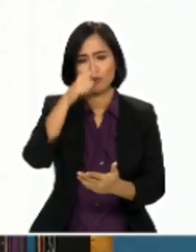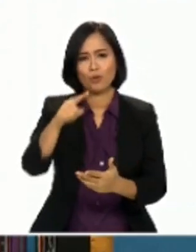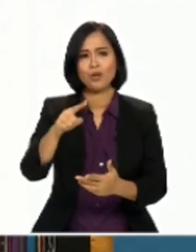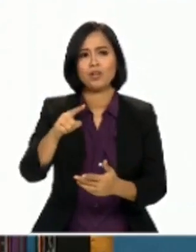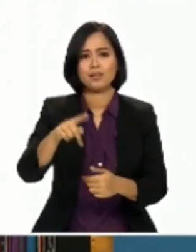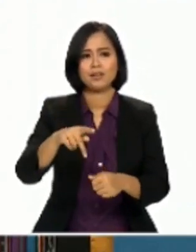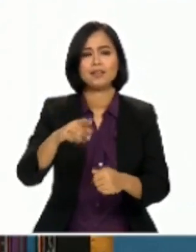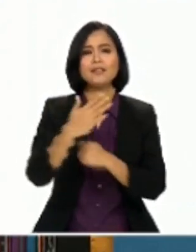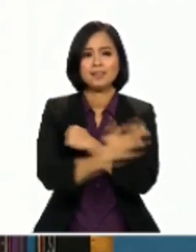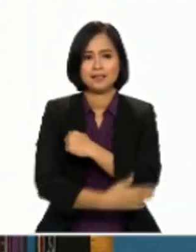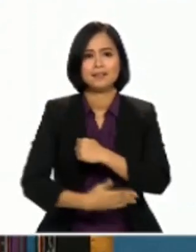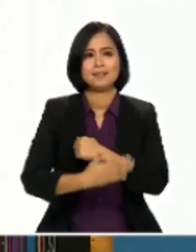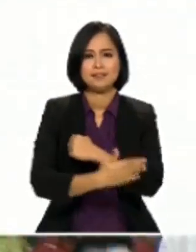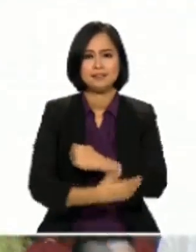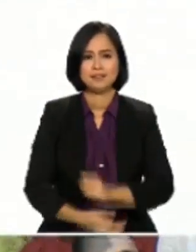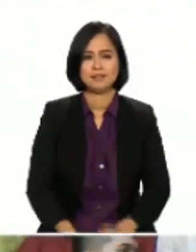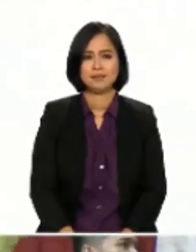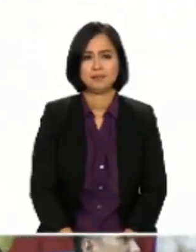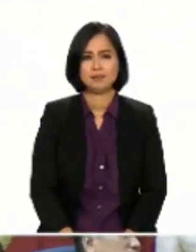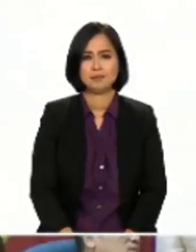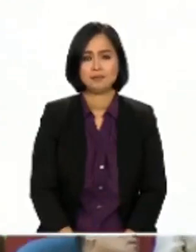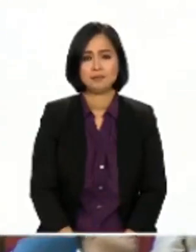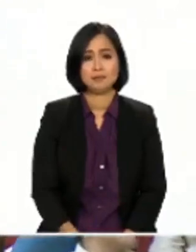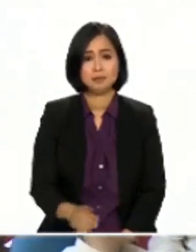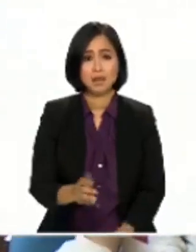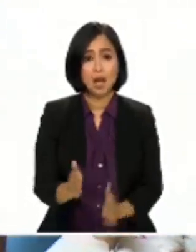health. Let me ask you,